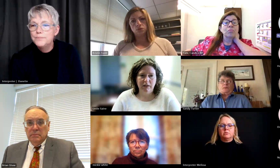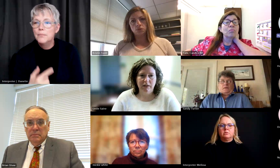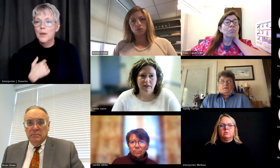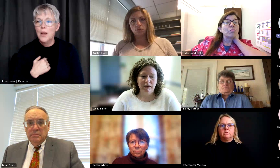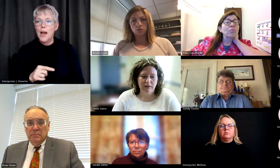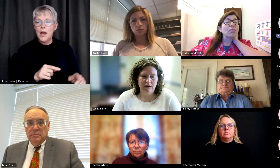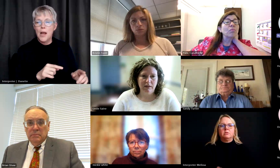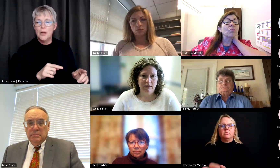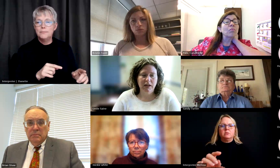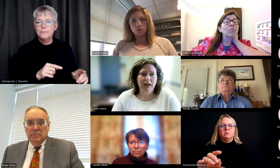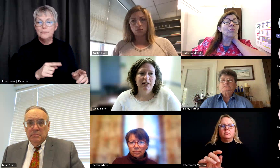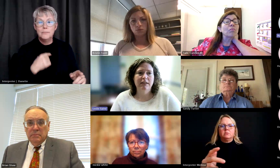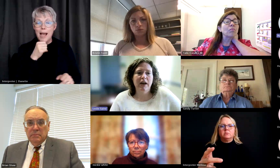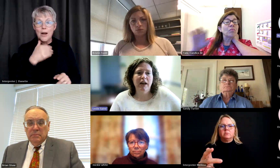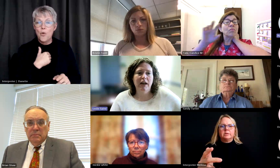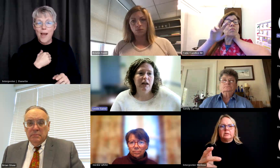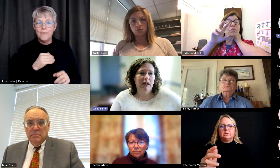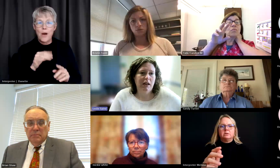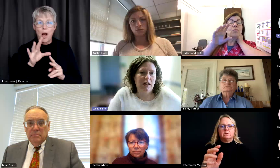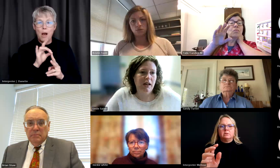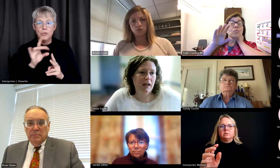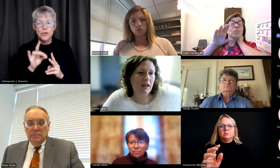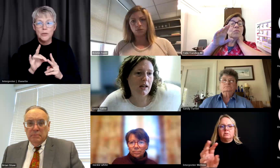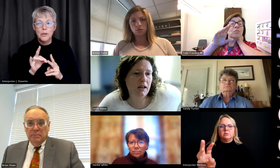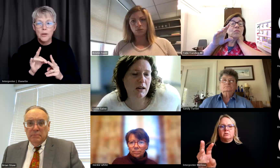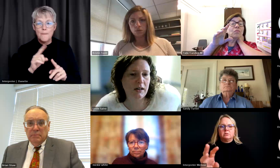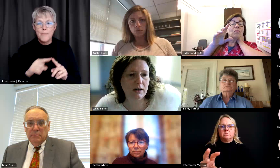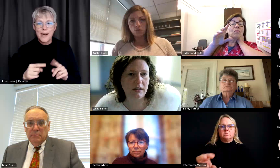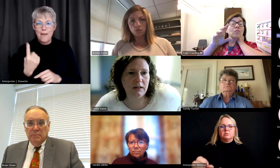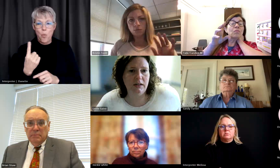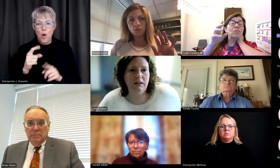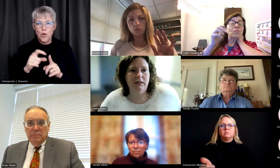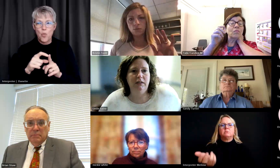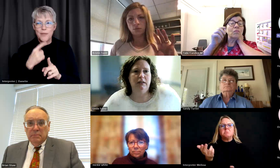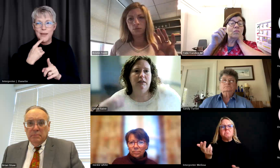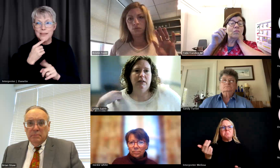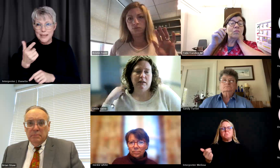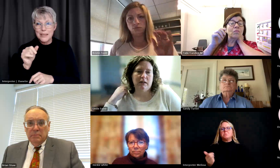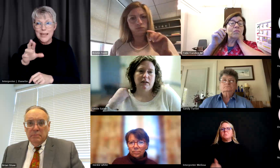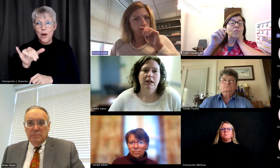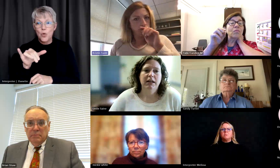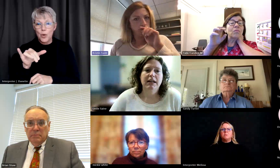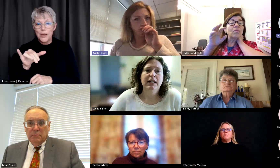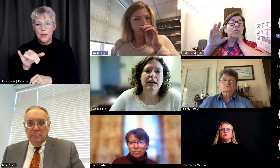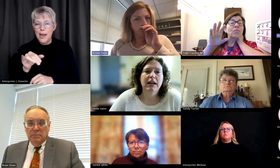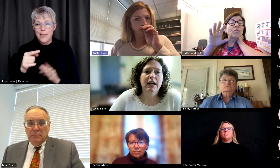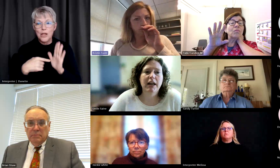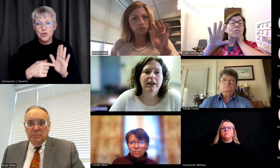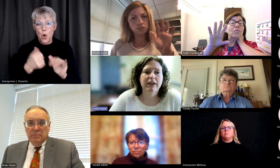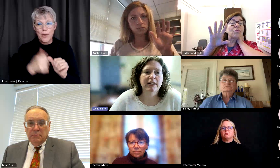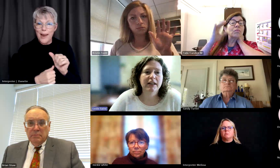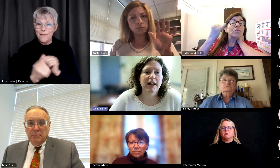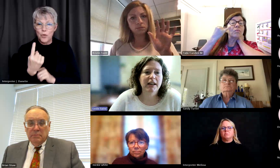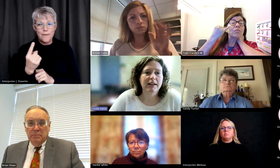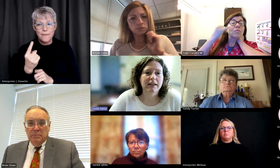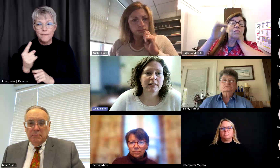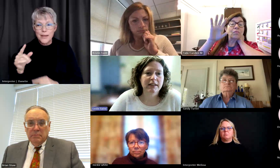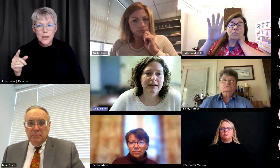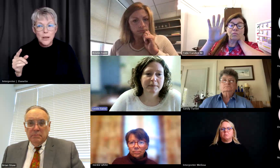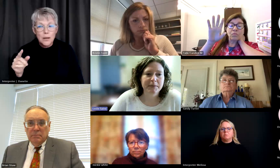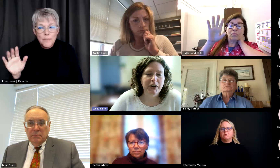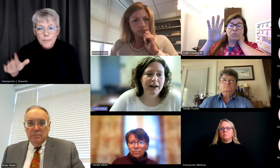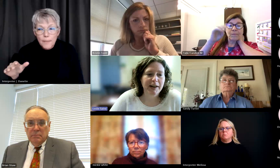either. Mine has just one word that says gallery, and that is showing every face. Aaron, can